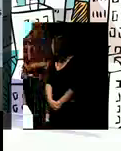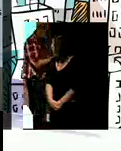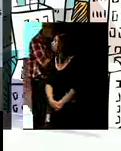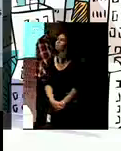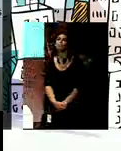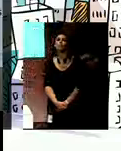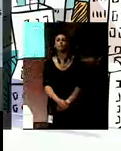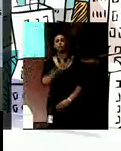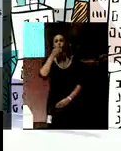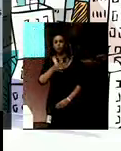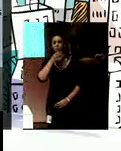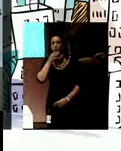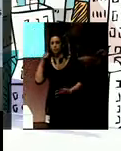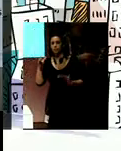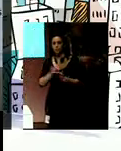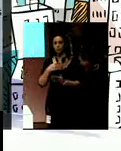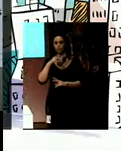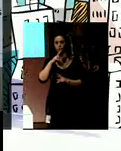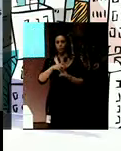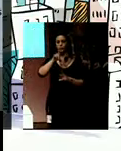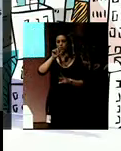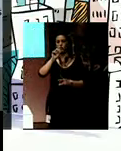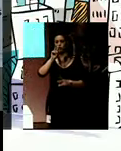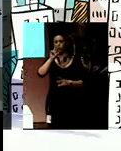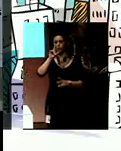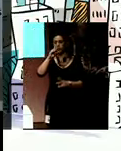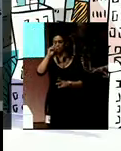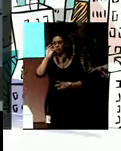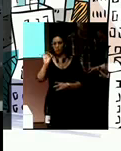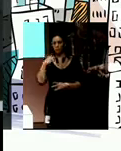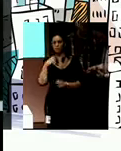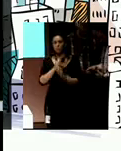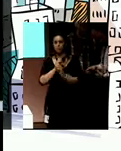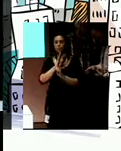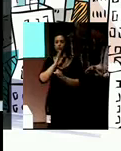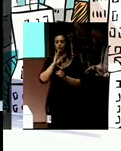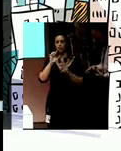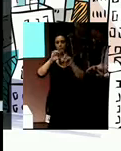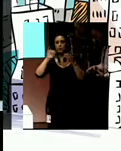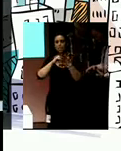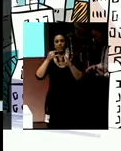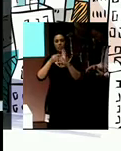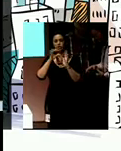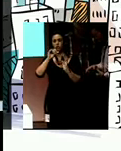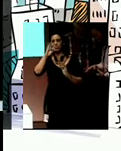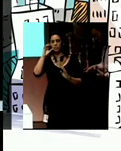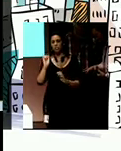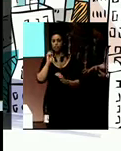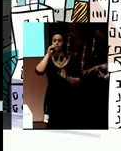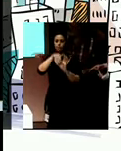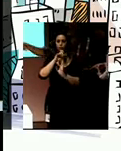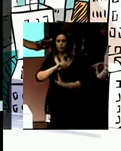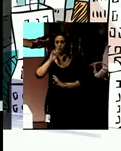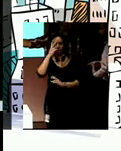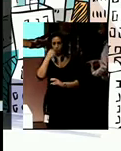Hola, muy buenas tardes a todos. Good afternoon, everybody. My name is, work for a